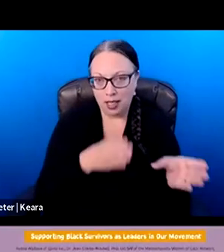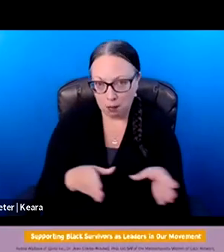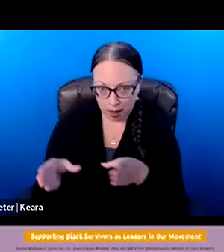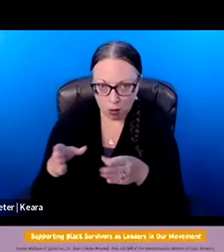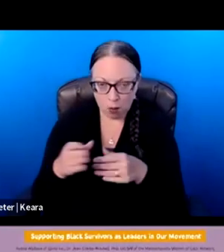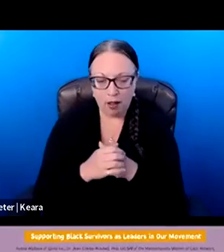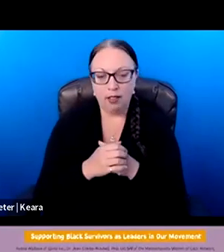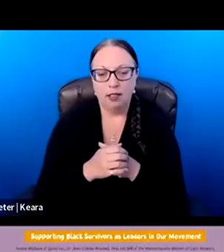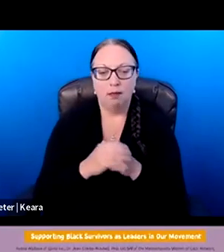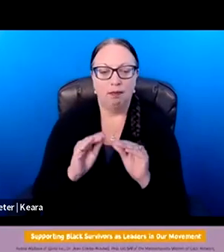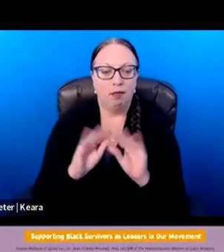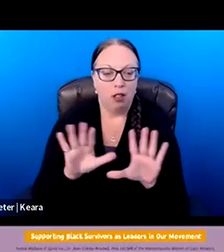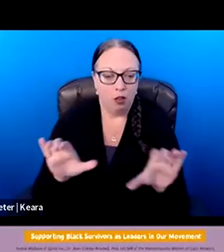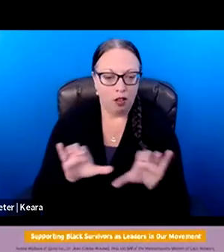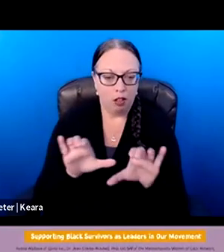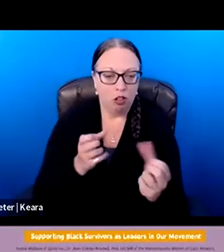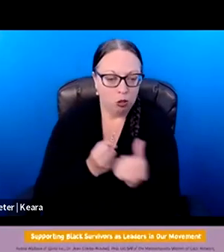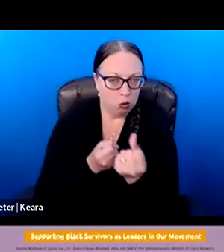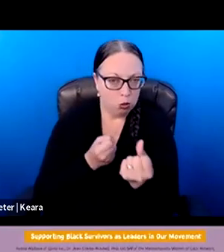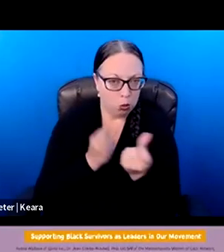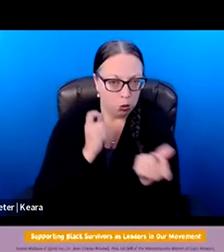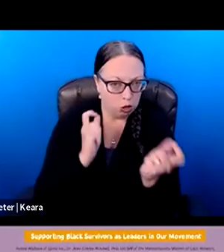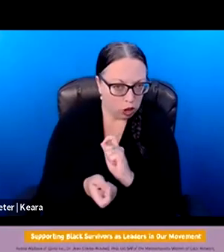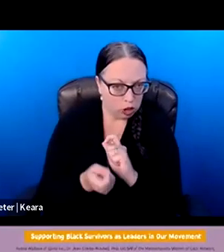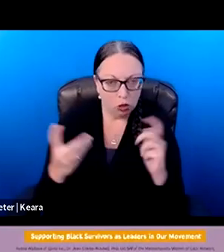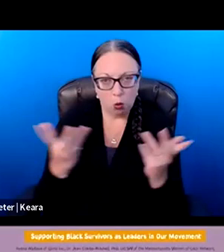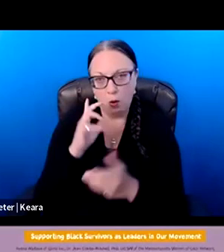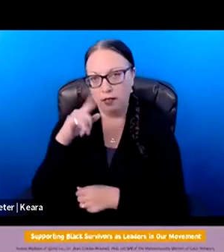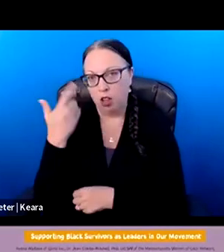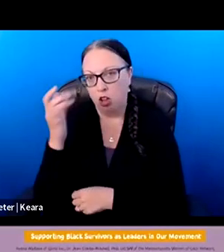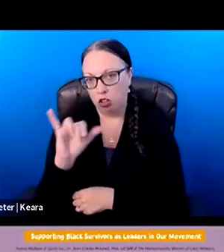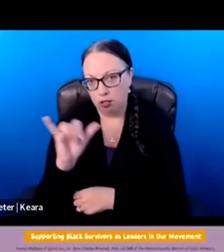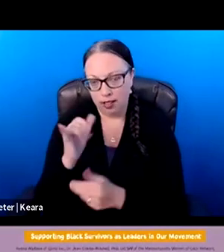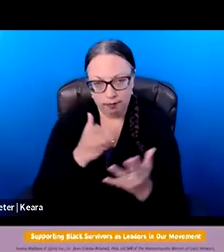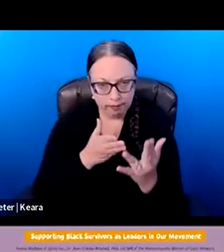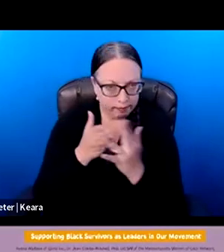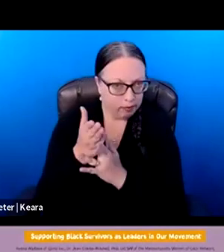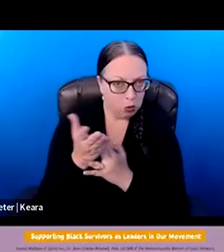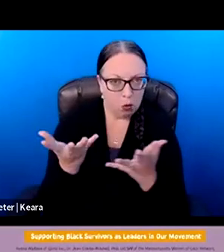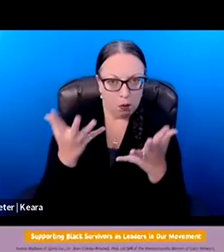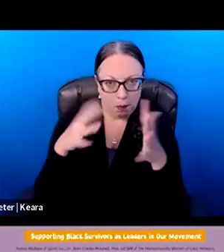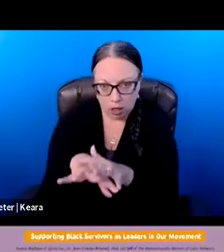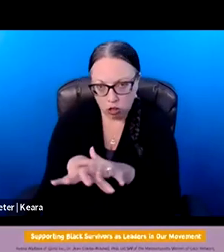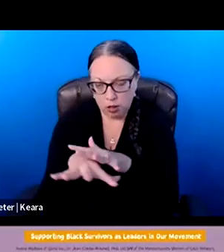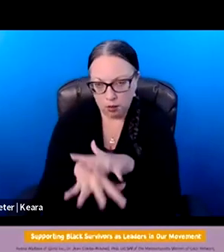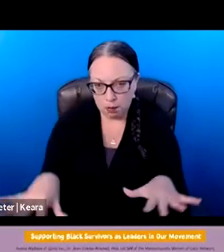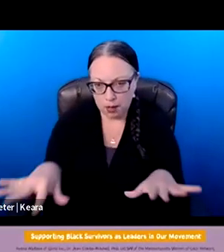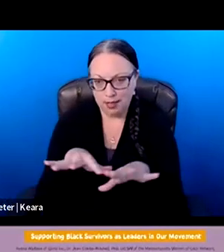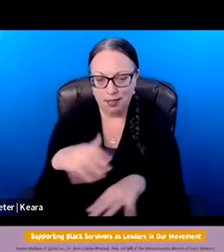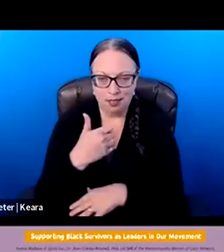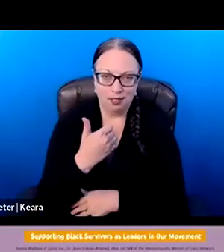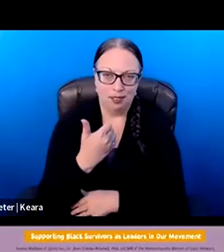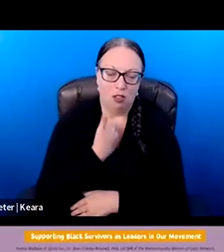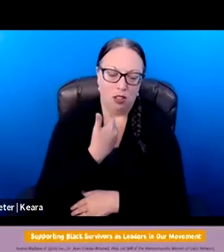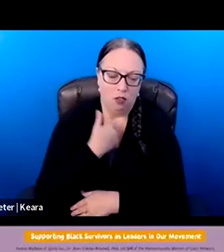tangible actions to support change. What does it look like to navigate mainstream spaces as people of color, and especially as